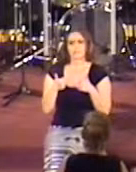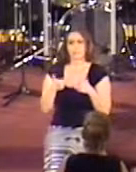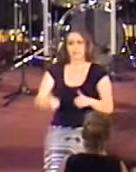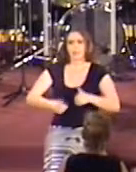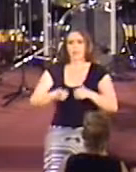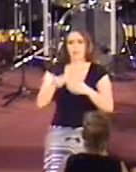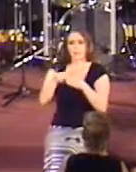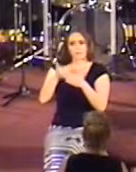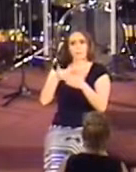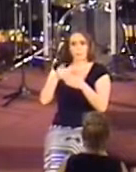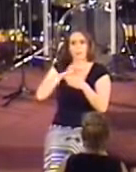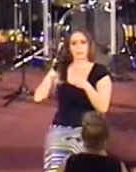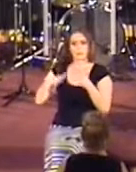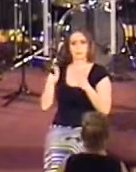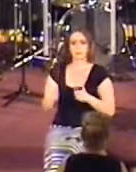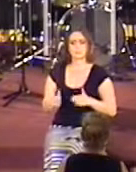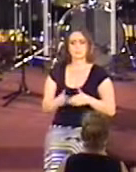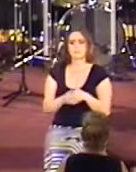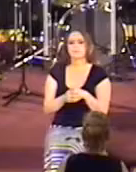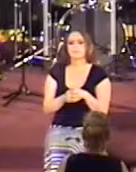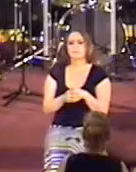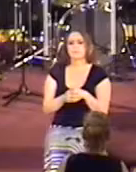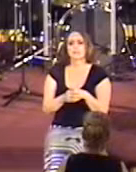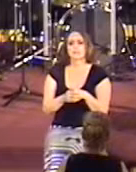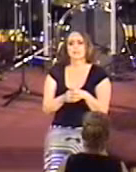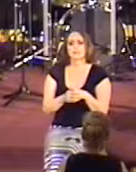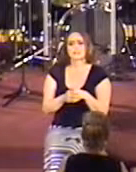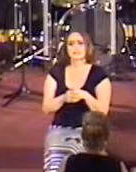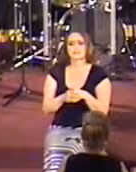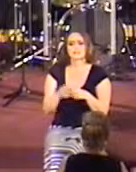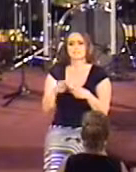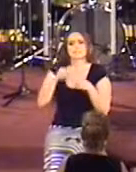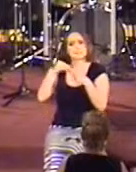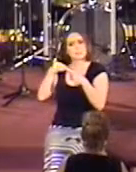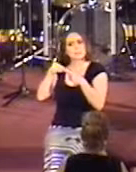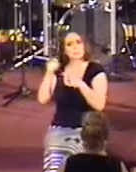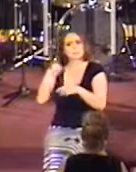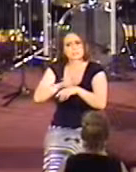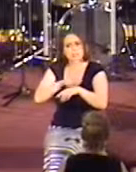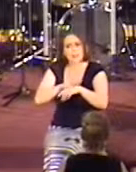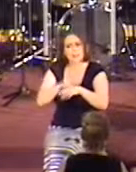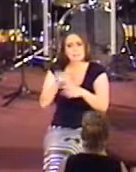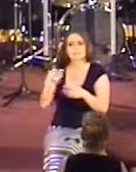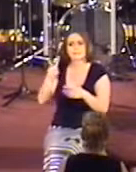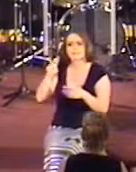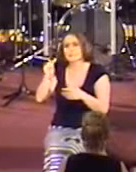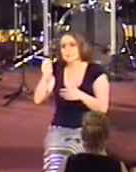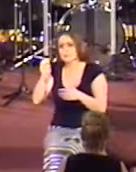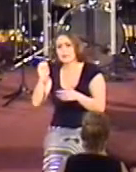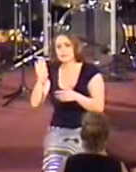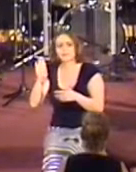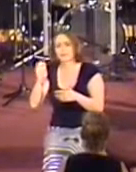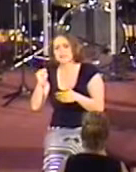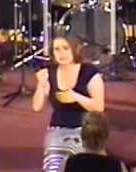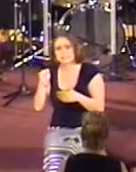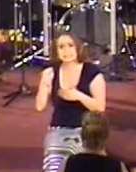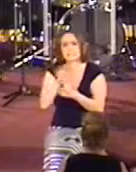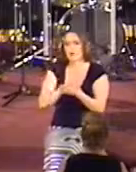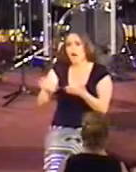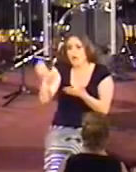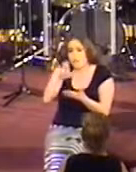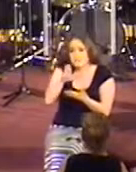I was a Christian, there's many special times, good times, fun times, VBS and college, and that was